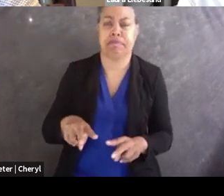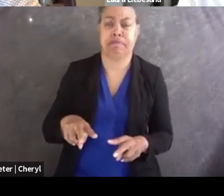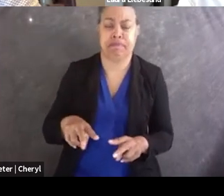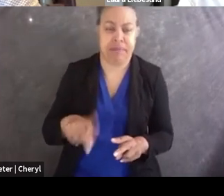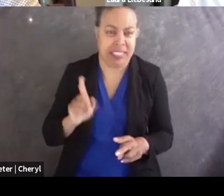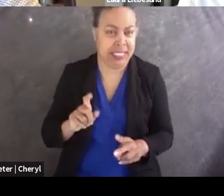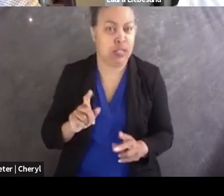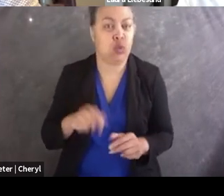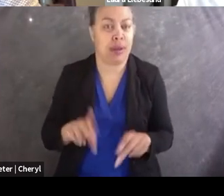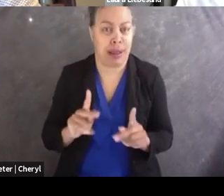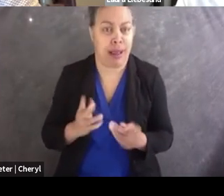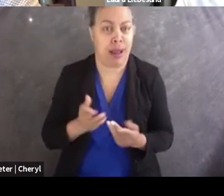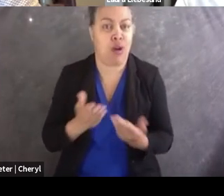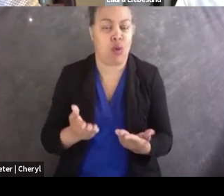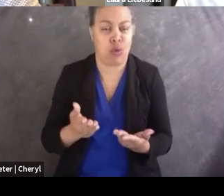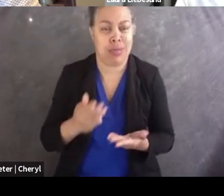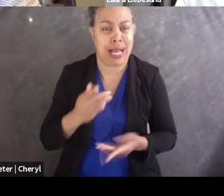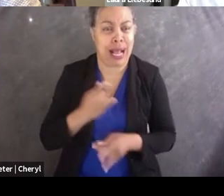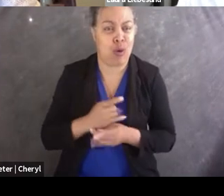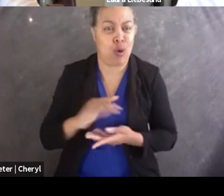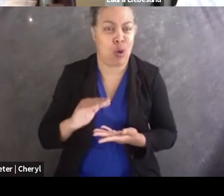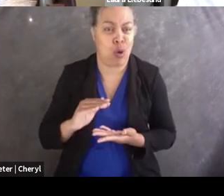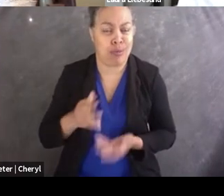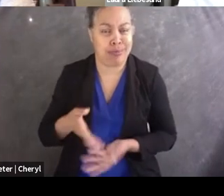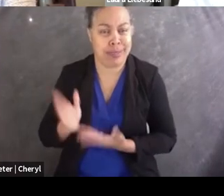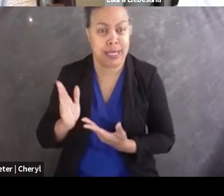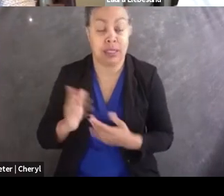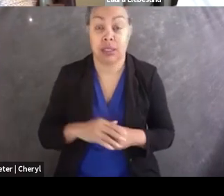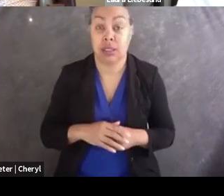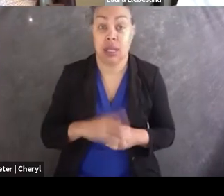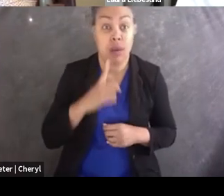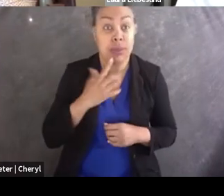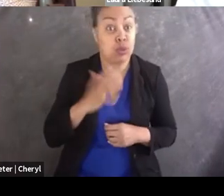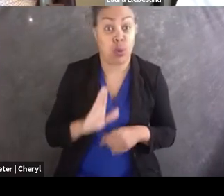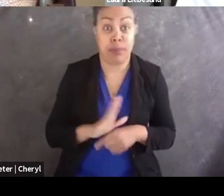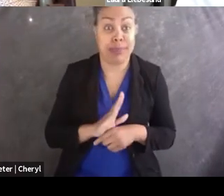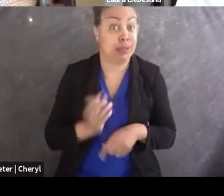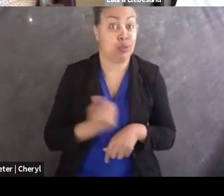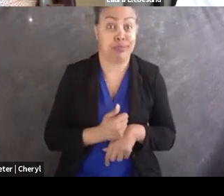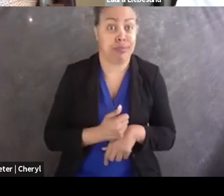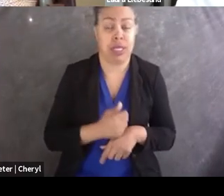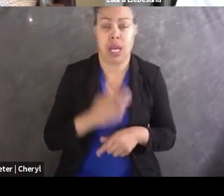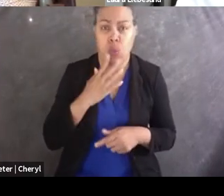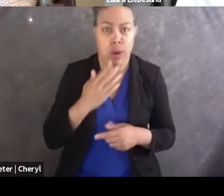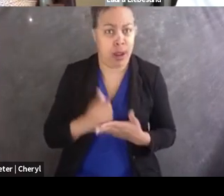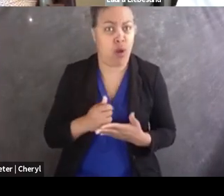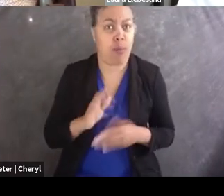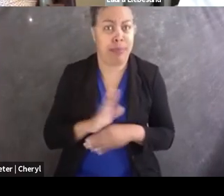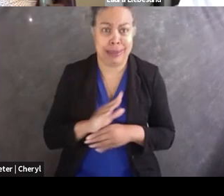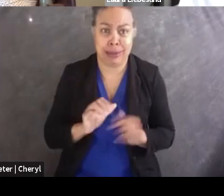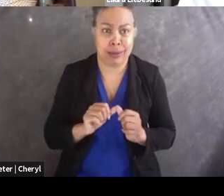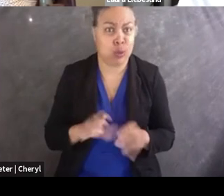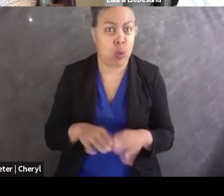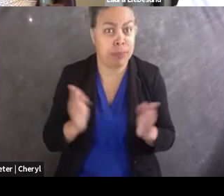providing this option so that an entire class of businesses in the city could be able to try to survive, and then